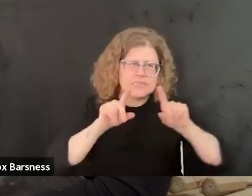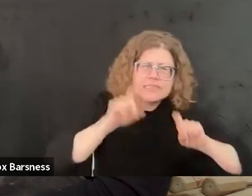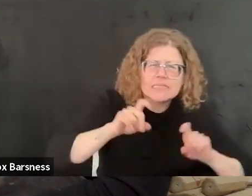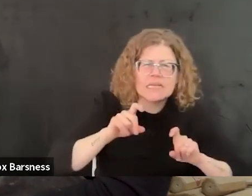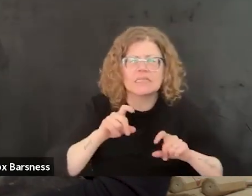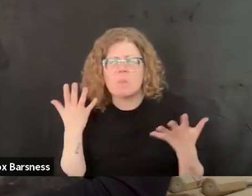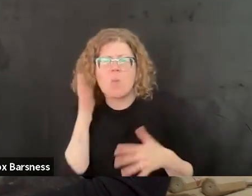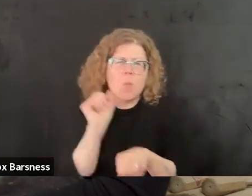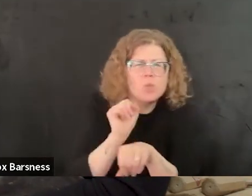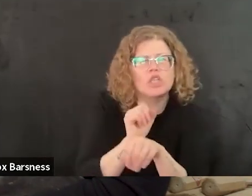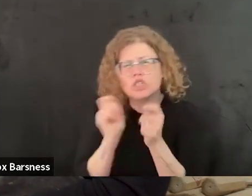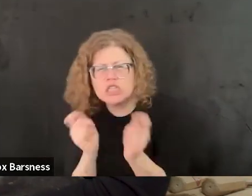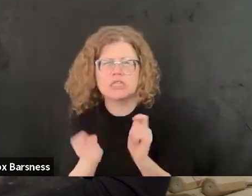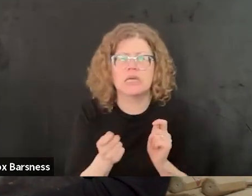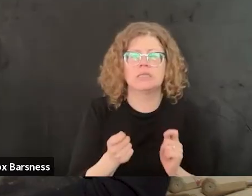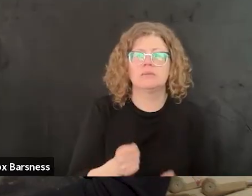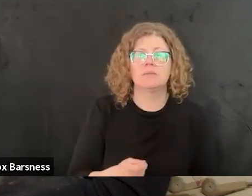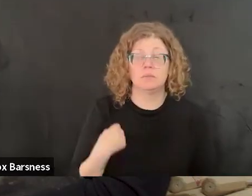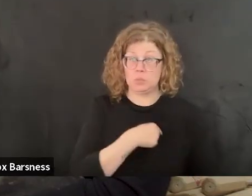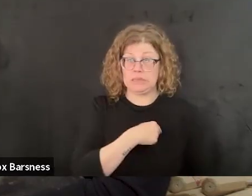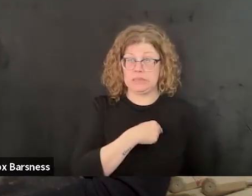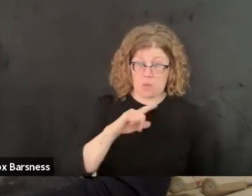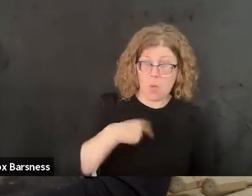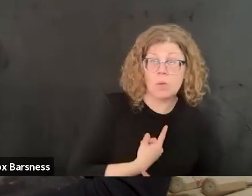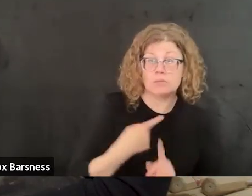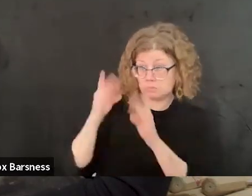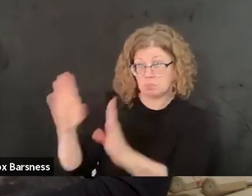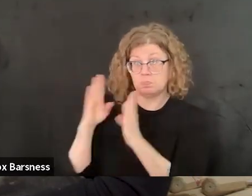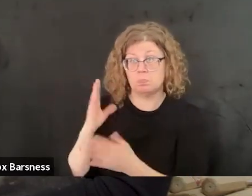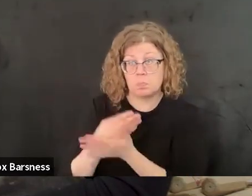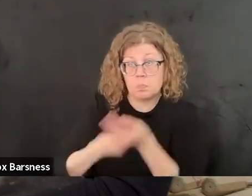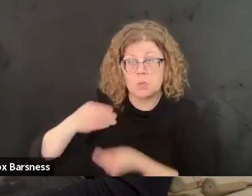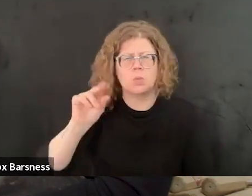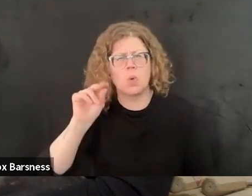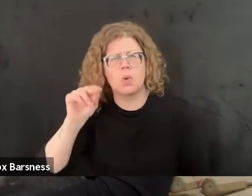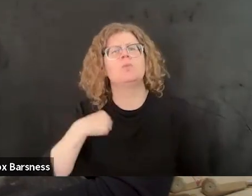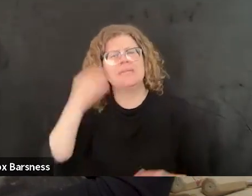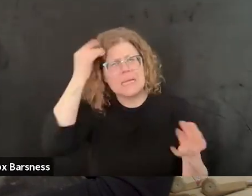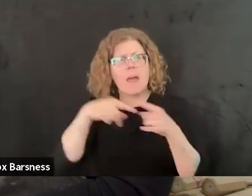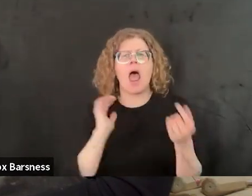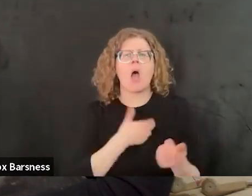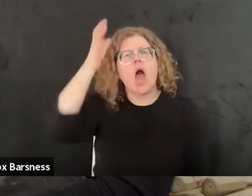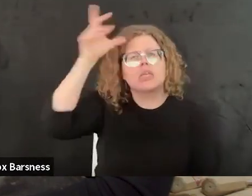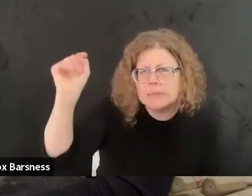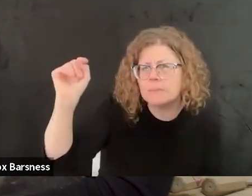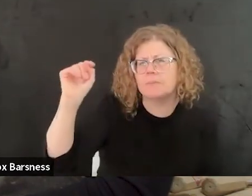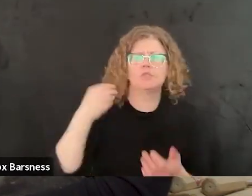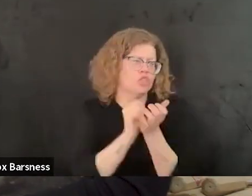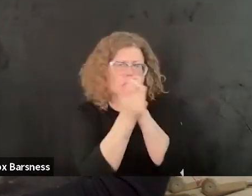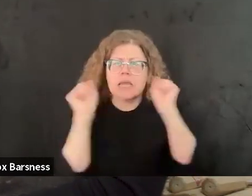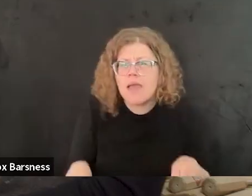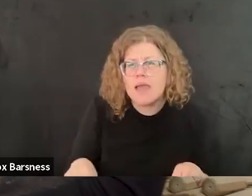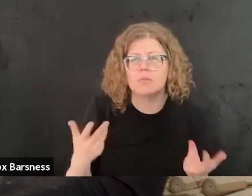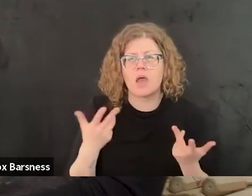just play with that and then thinking a little bit out of the budget and then play with the concept. So once in a while we start